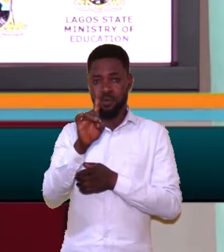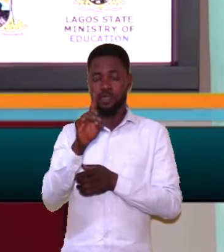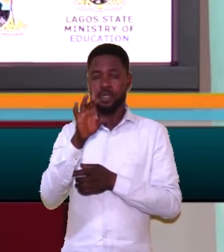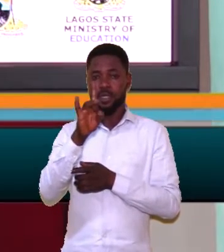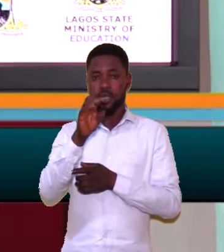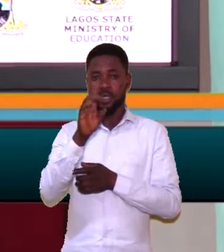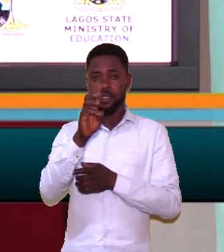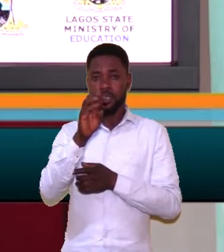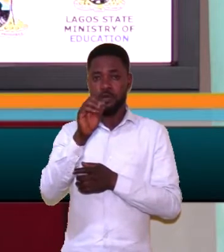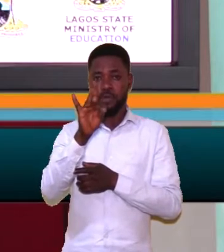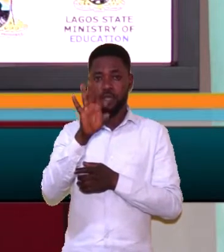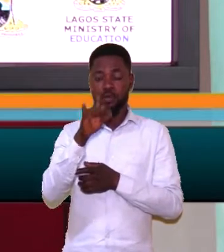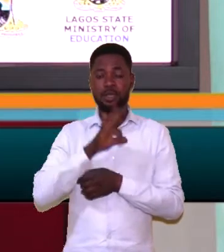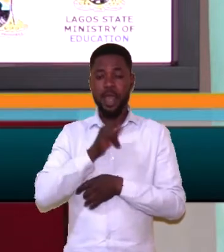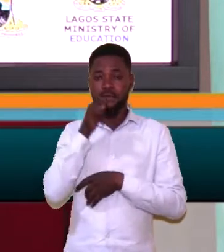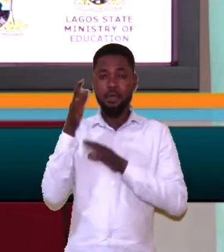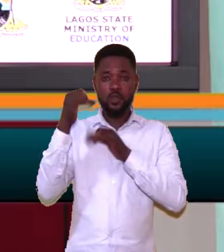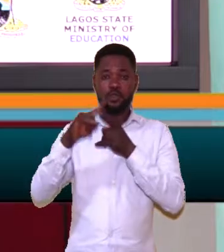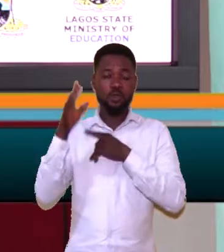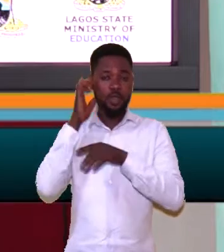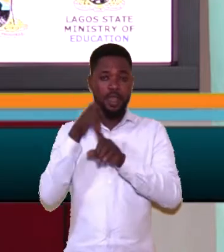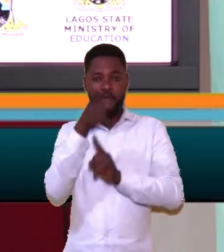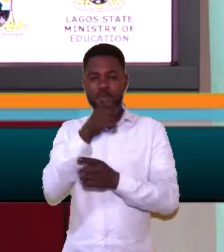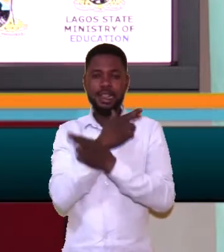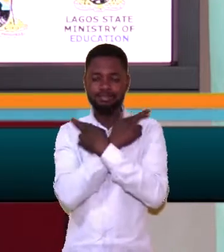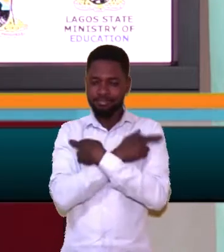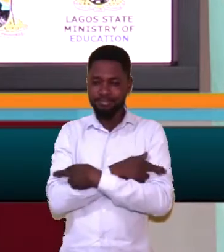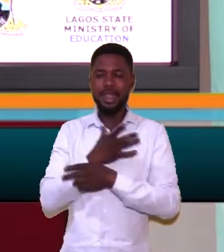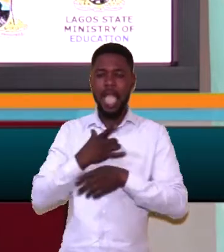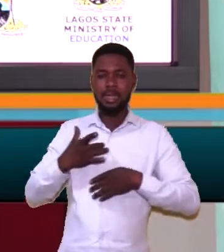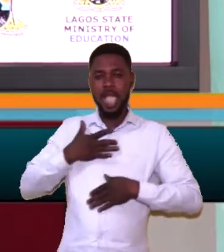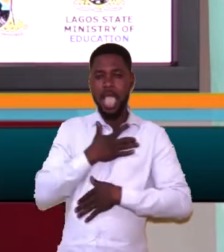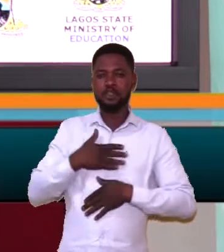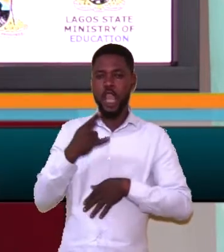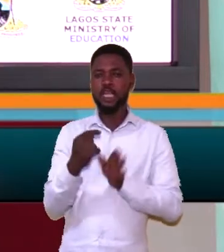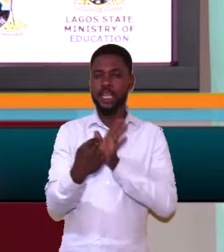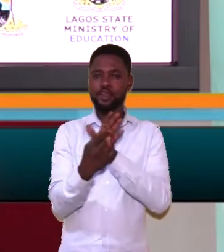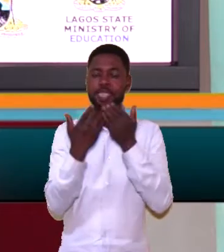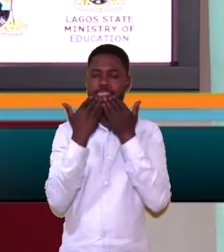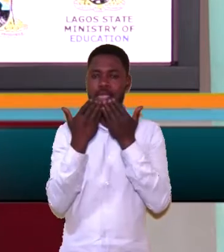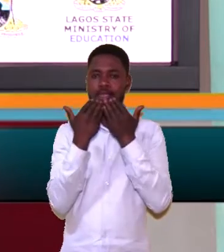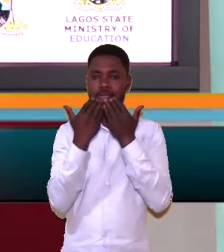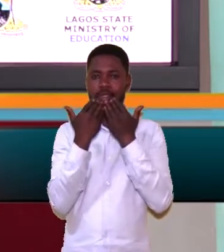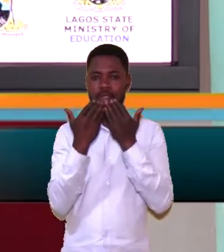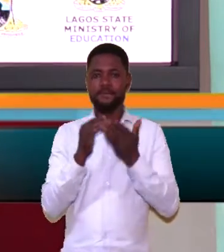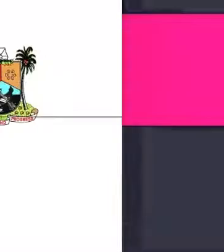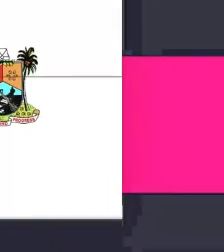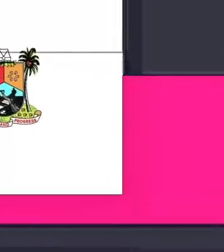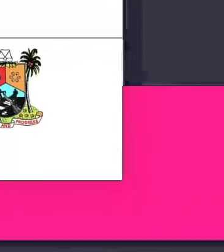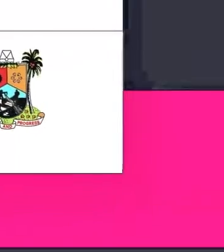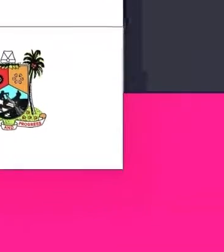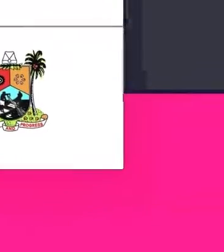081-26601-889. Yes, I'm waiting and I'm looking forward to hearing from you. Sit down, relax, and enjoy the show. Thank you.